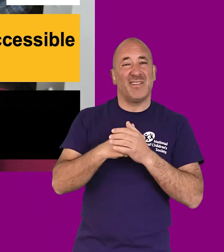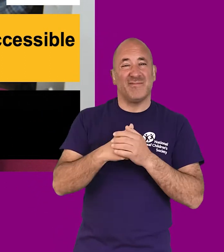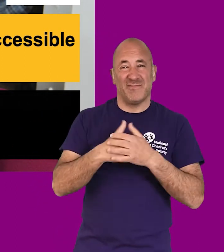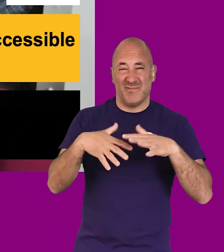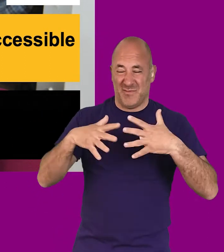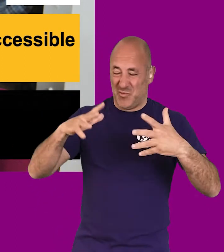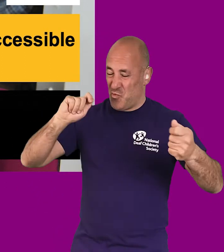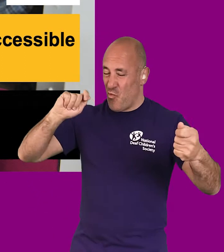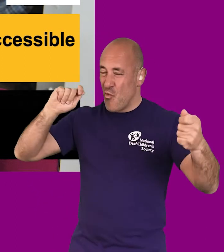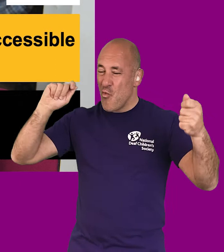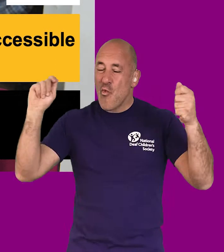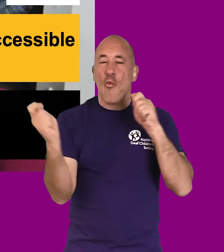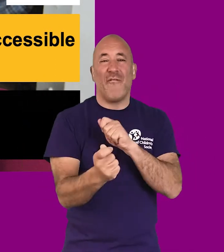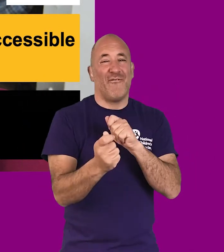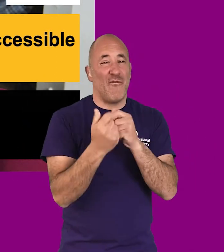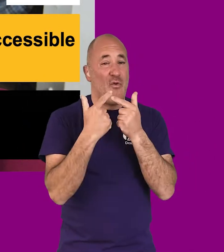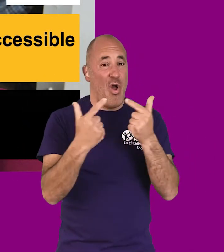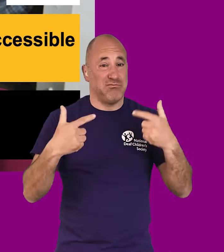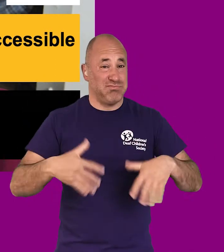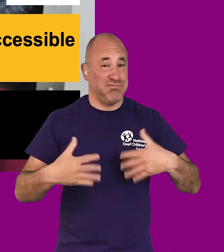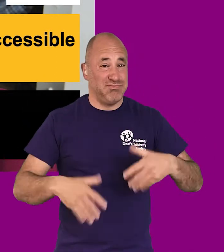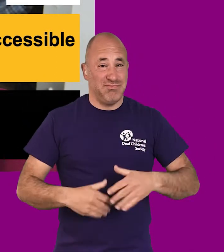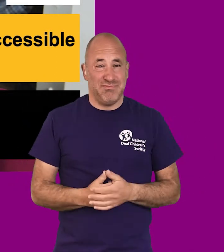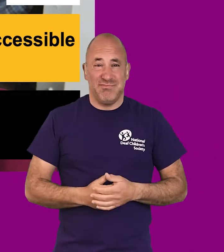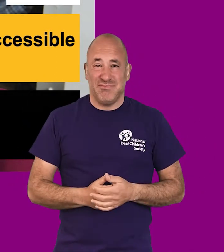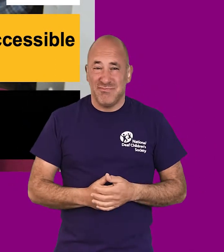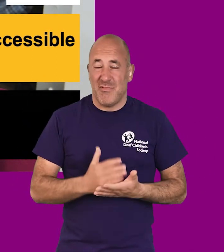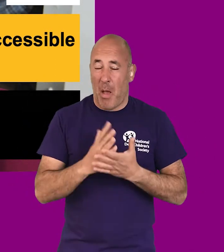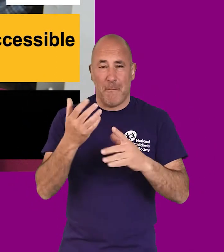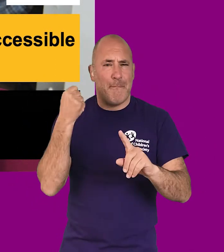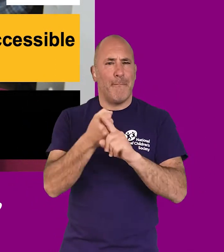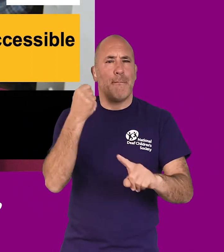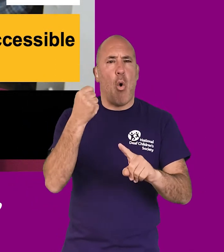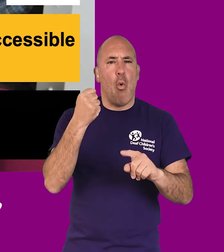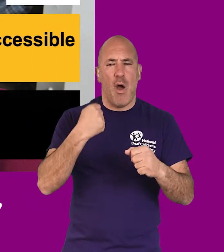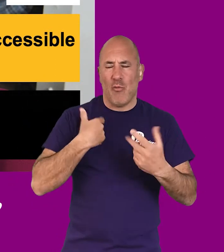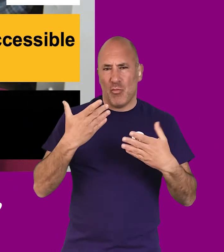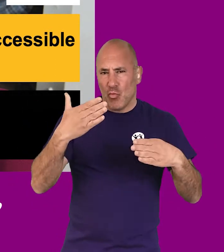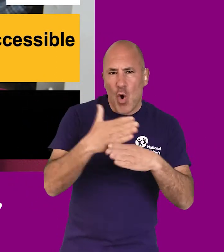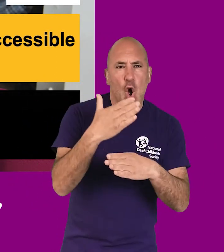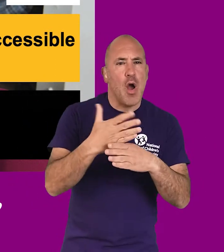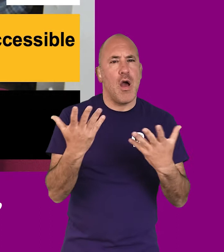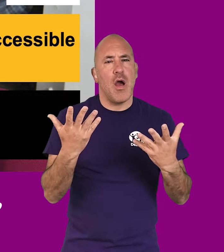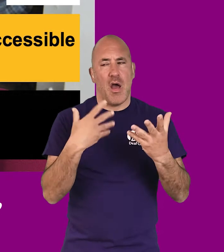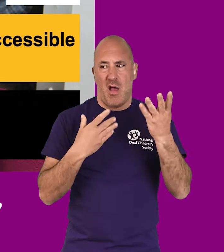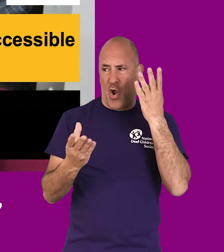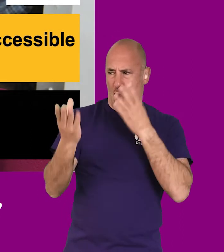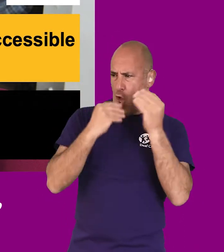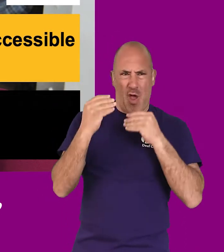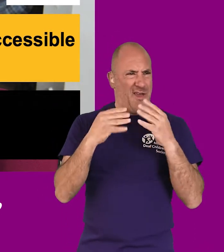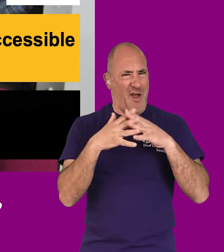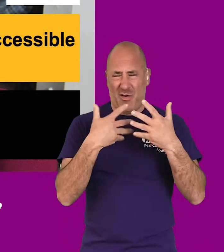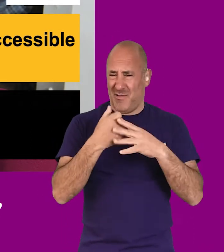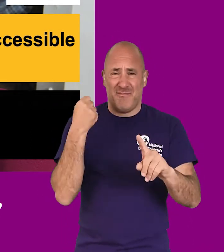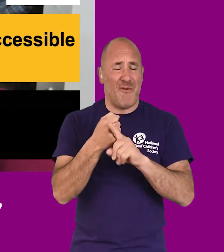And in the past year, we've all seen a huge amount of change. It's had a big impact on how we work